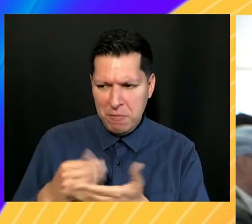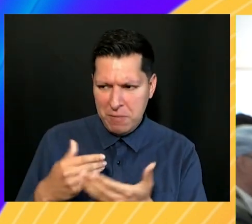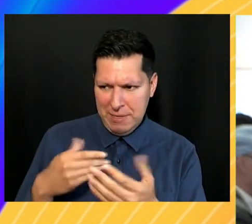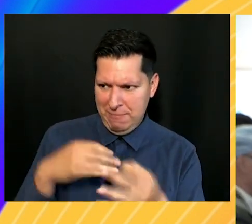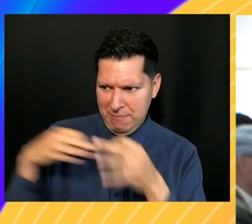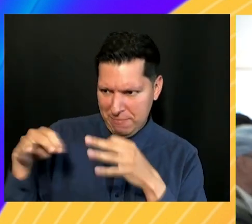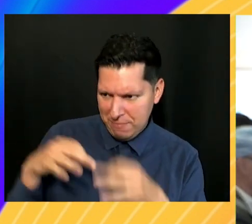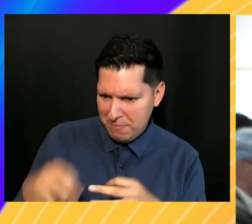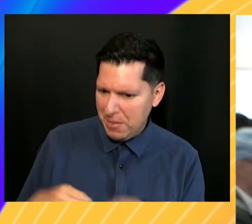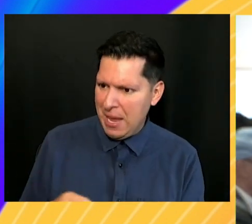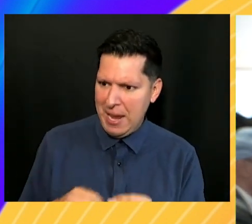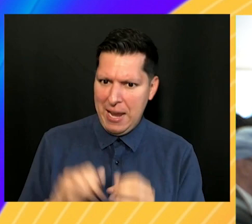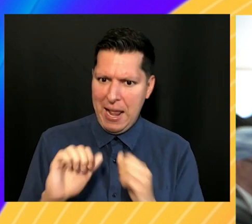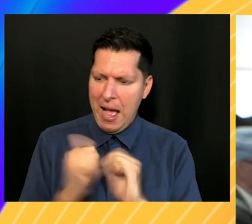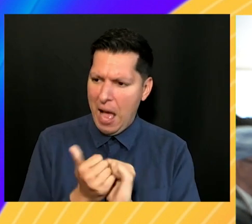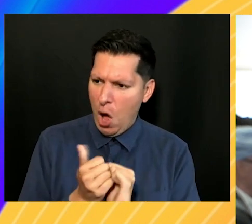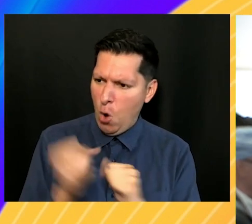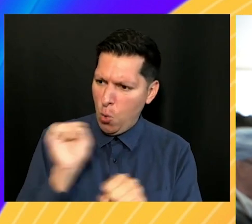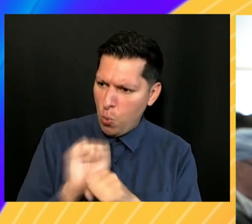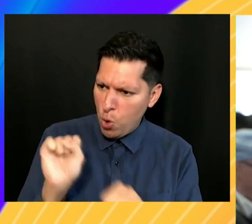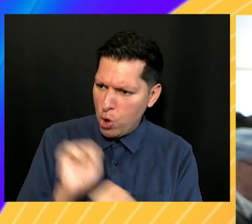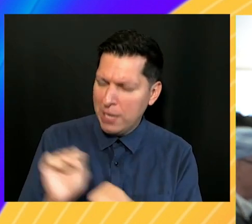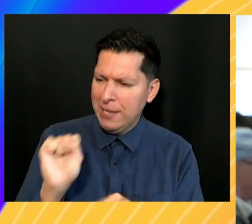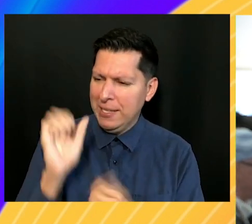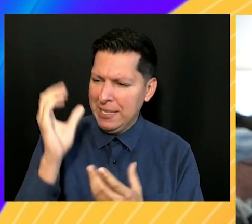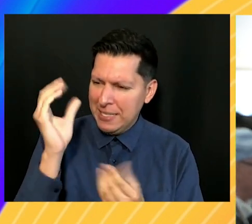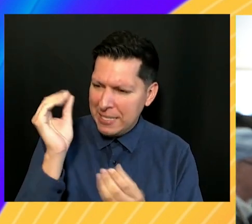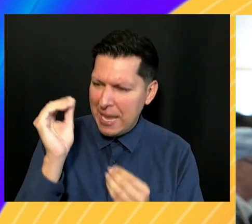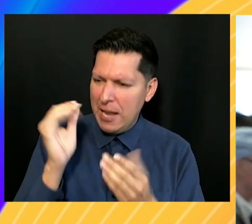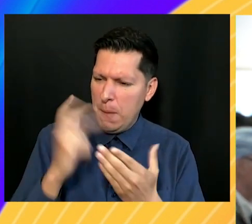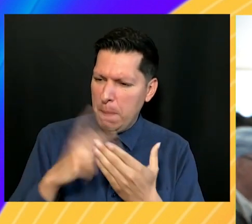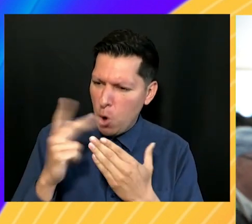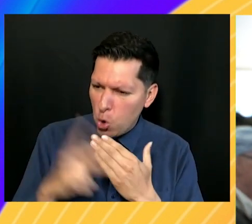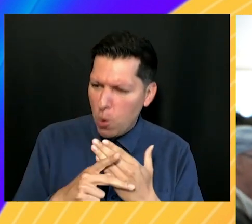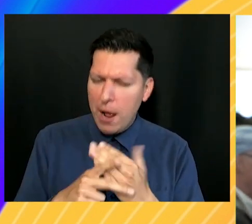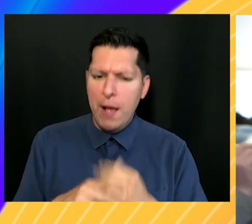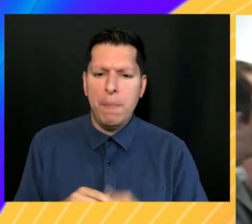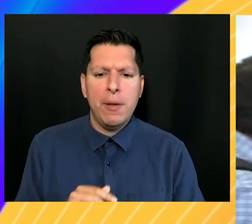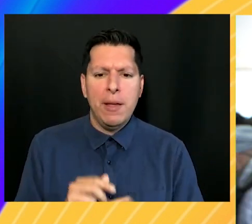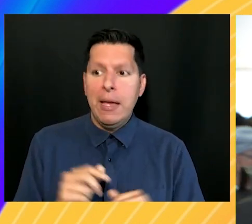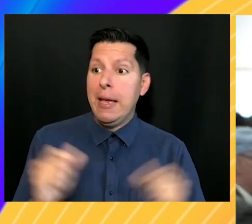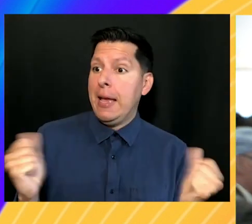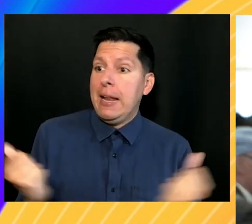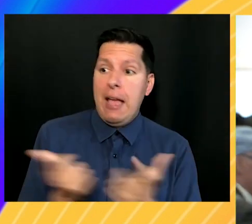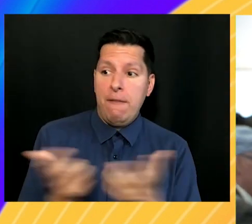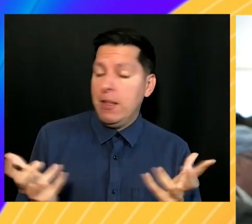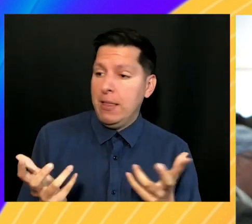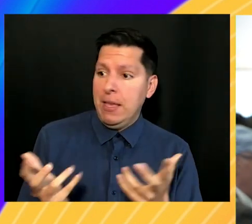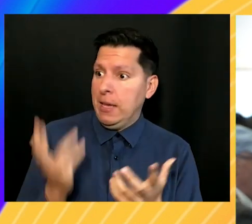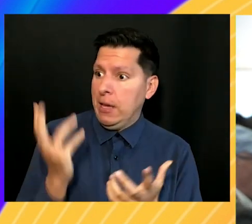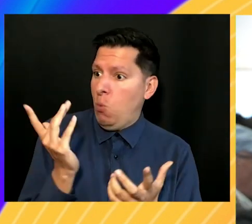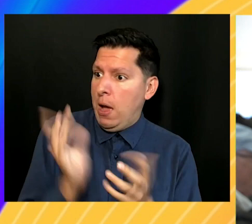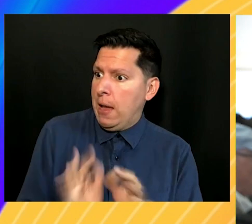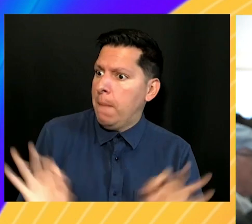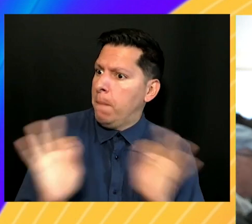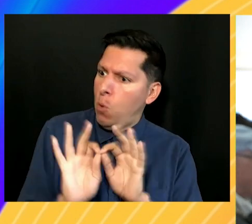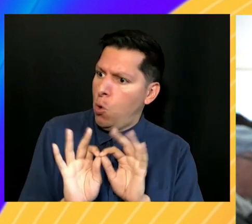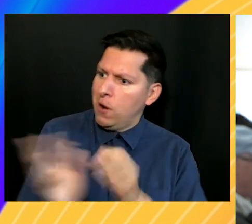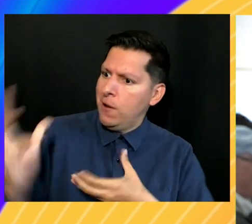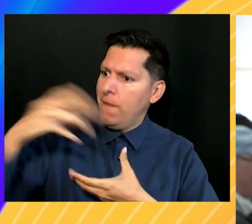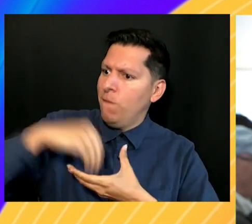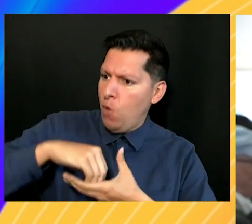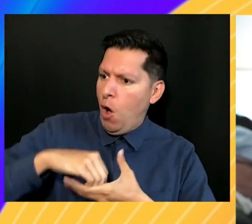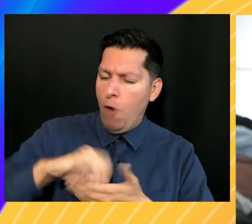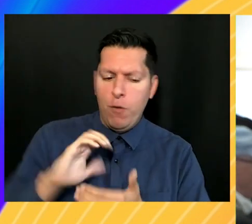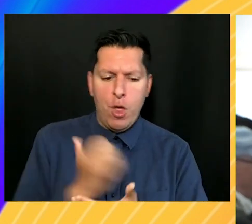have in the open data program related to genomics and the data sets, and why it's so important to have this as part of open